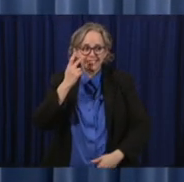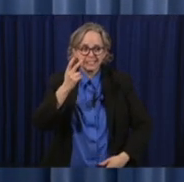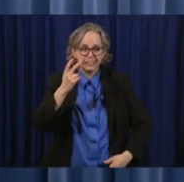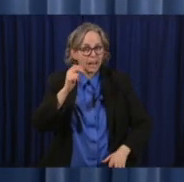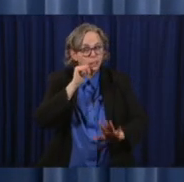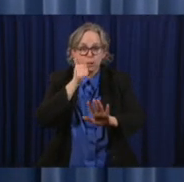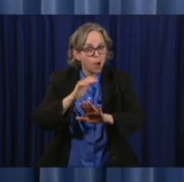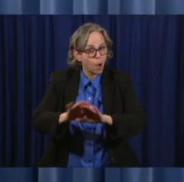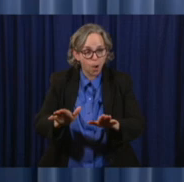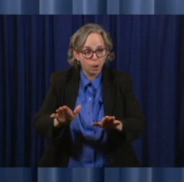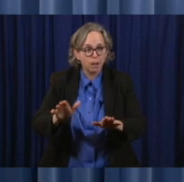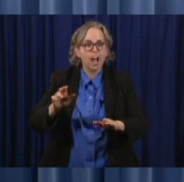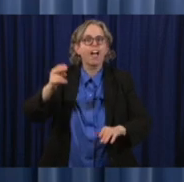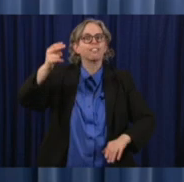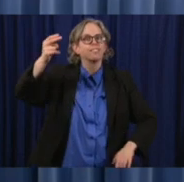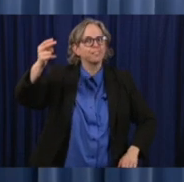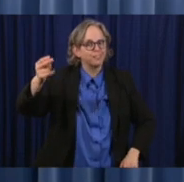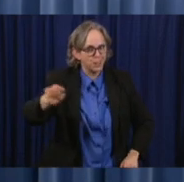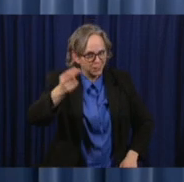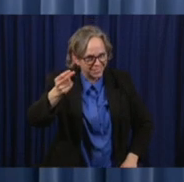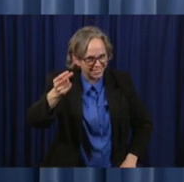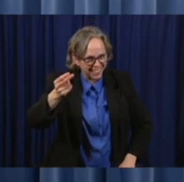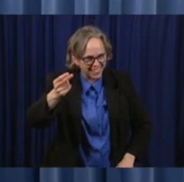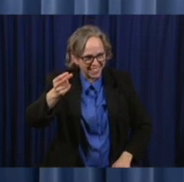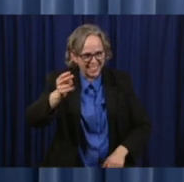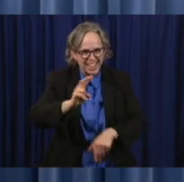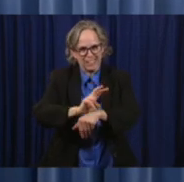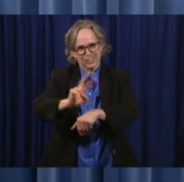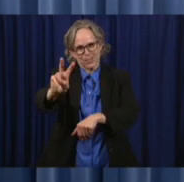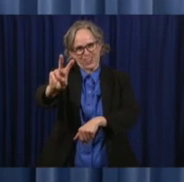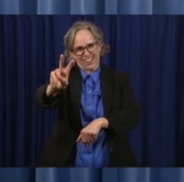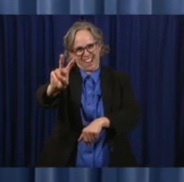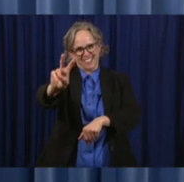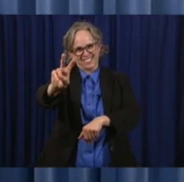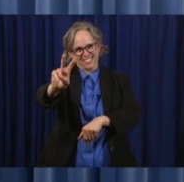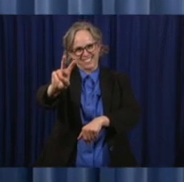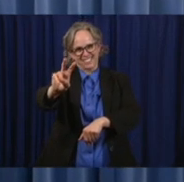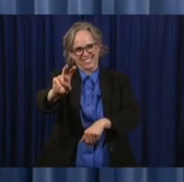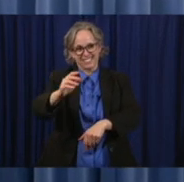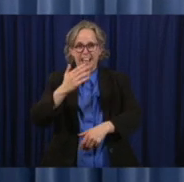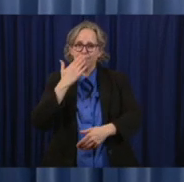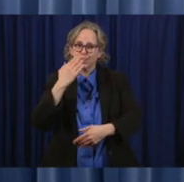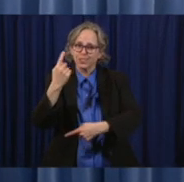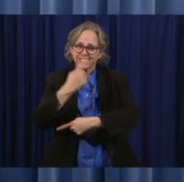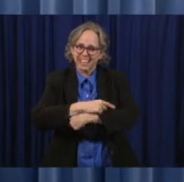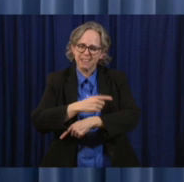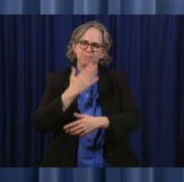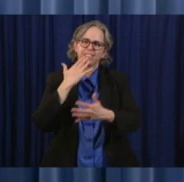will see you Thursday at 2 o'clock. Have a good day. Thanks a lot.